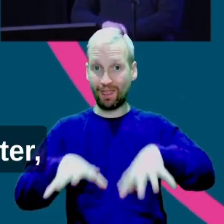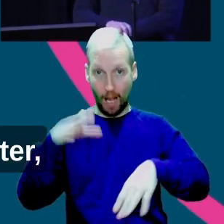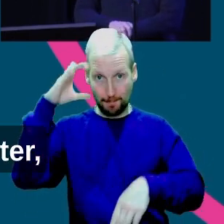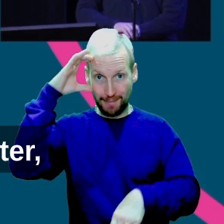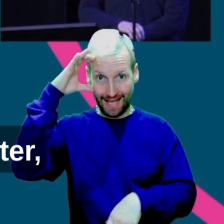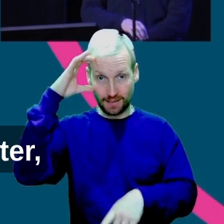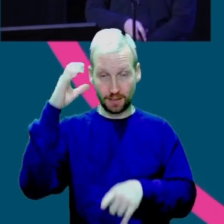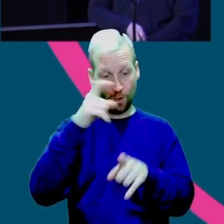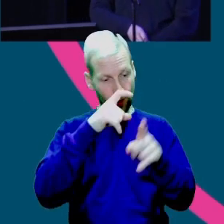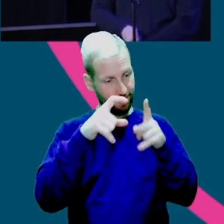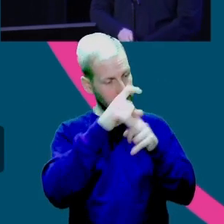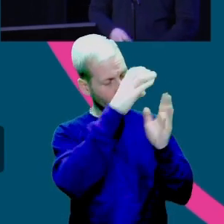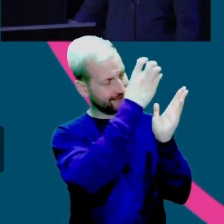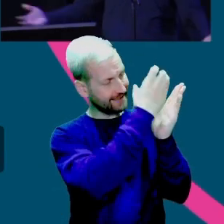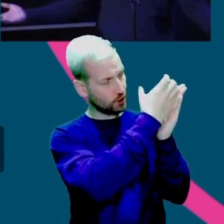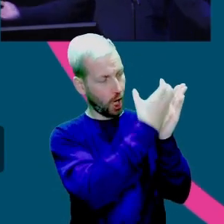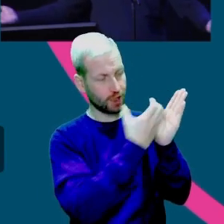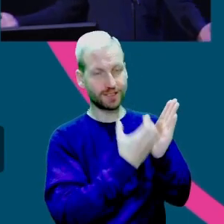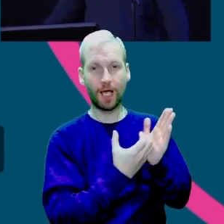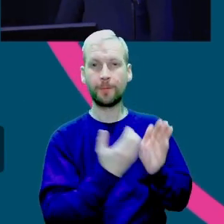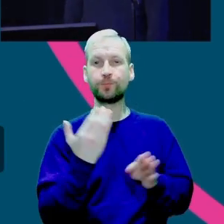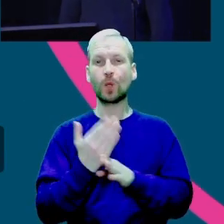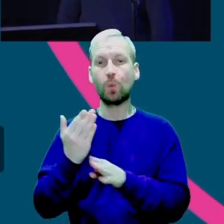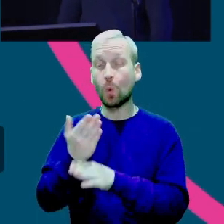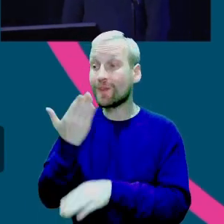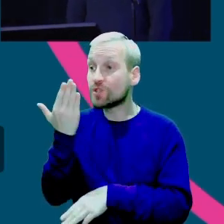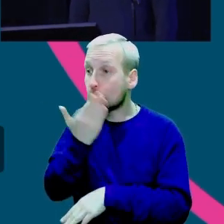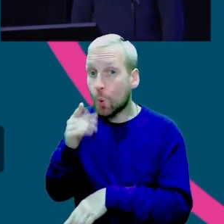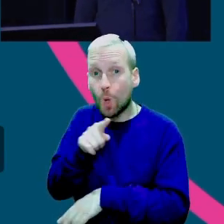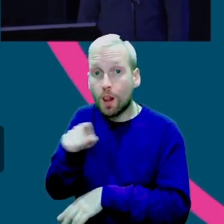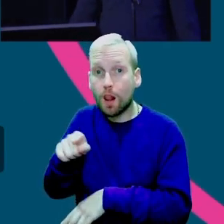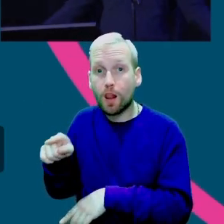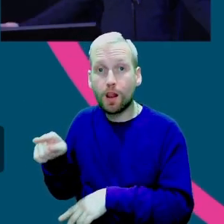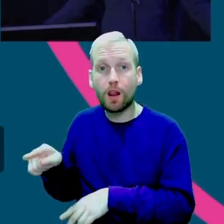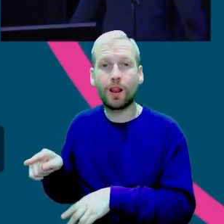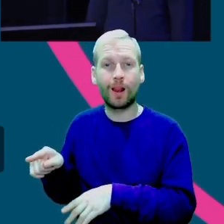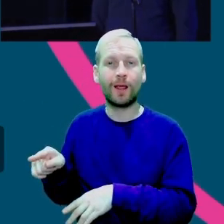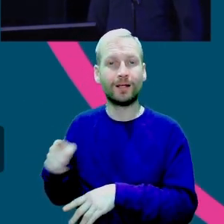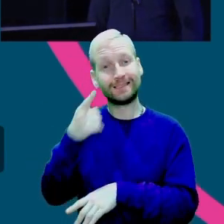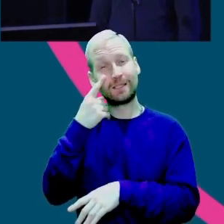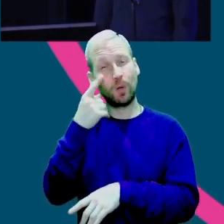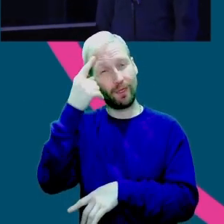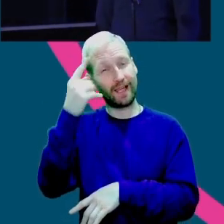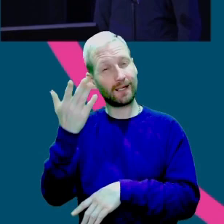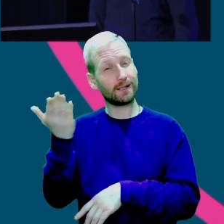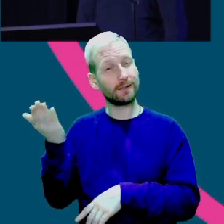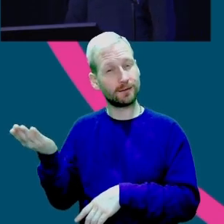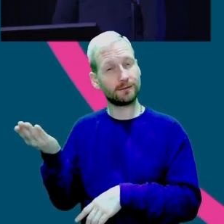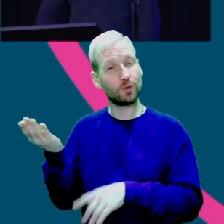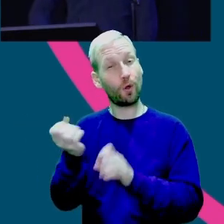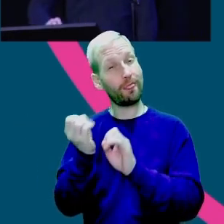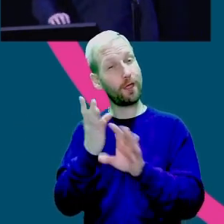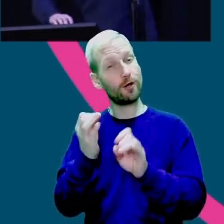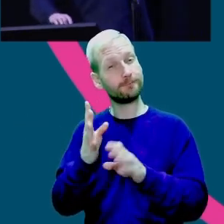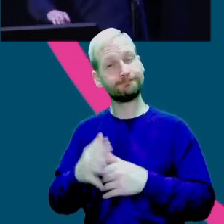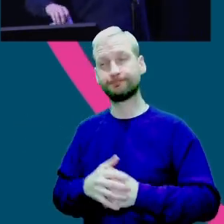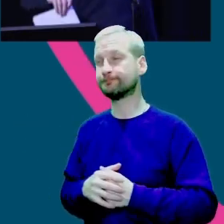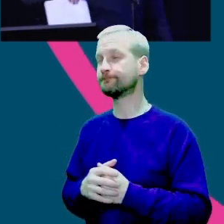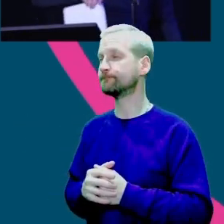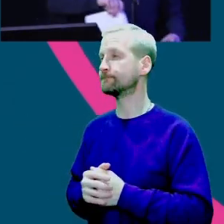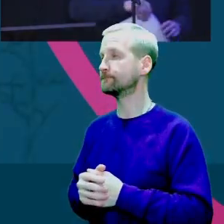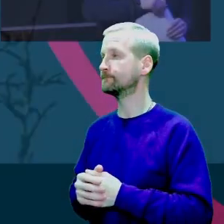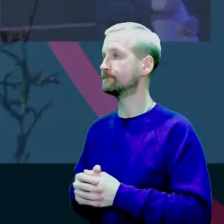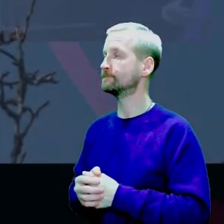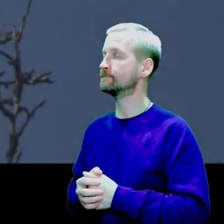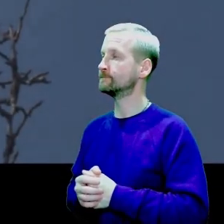community charter, working with schools, and see what you think. I'd love to hear your thoughts.